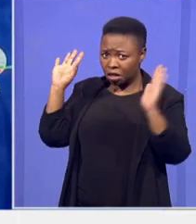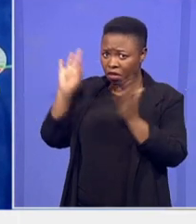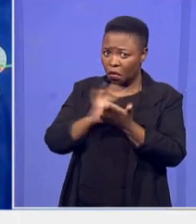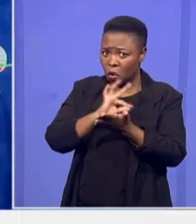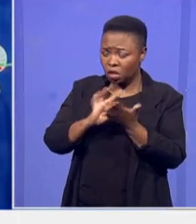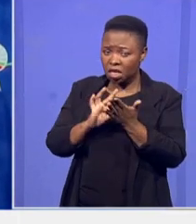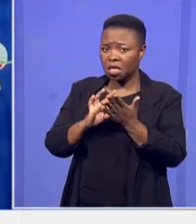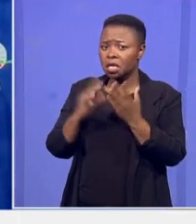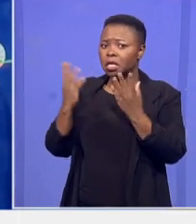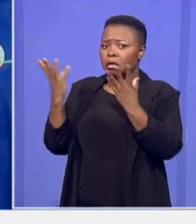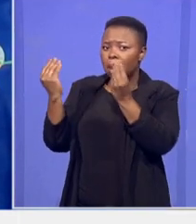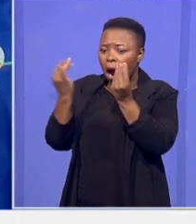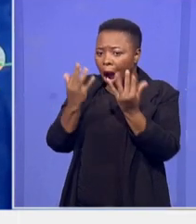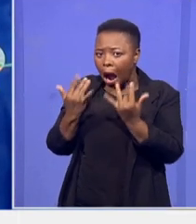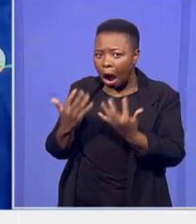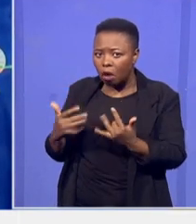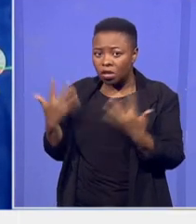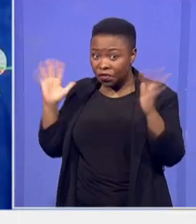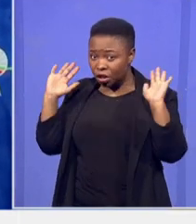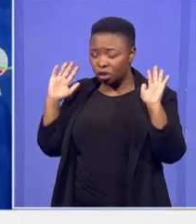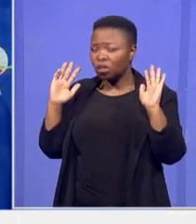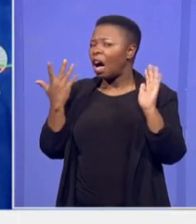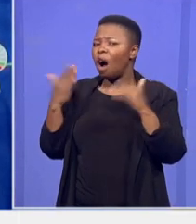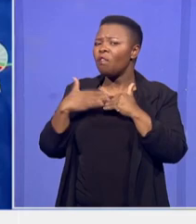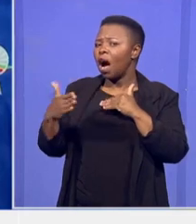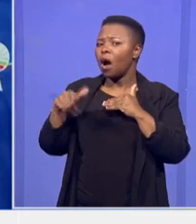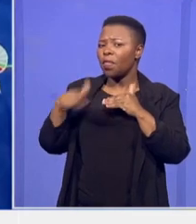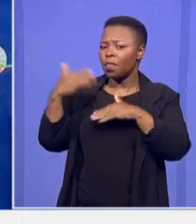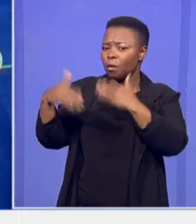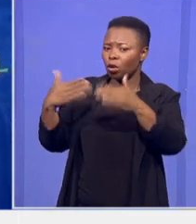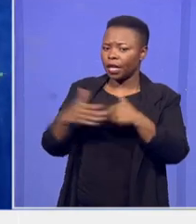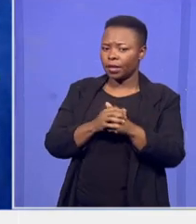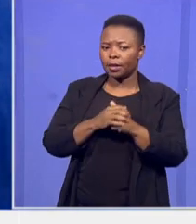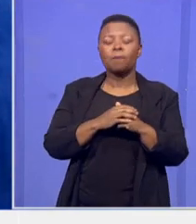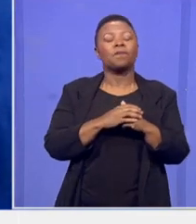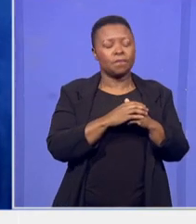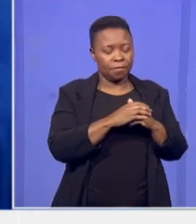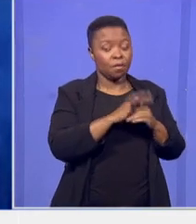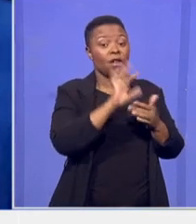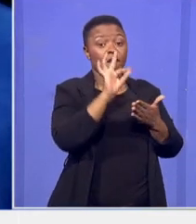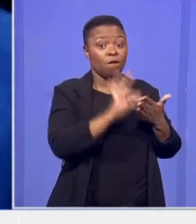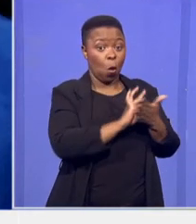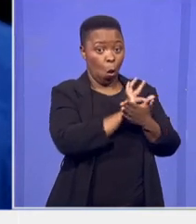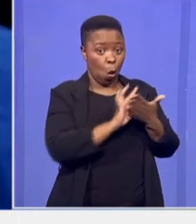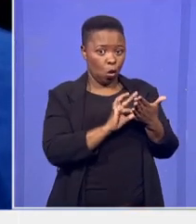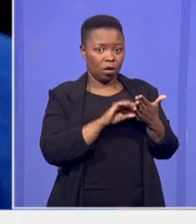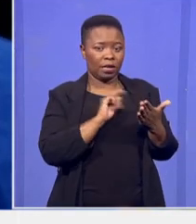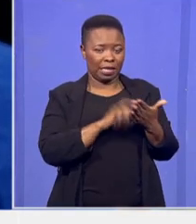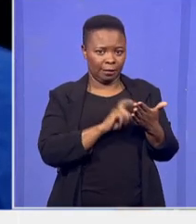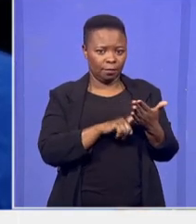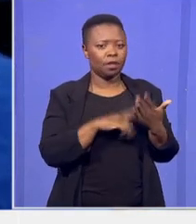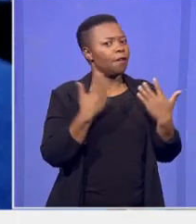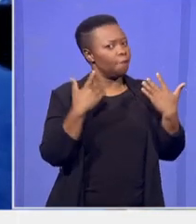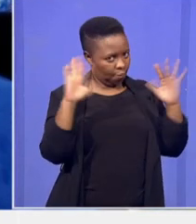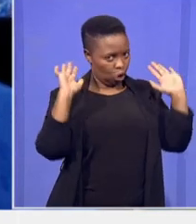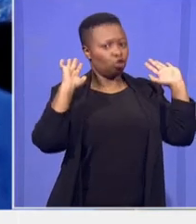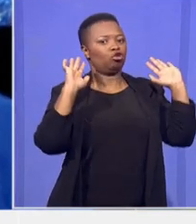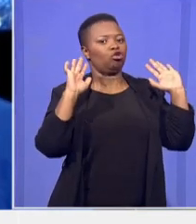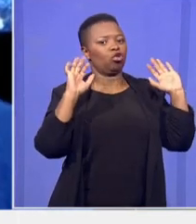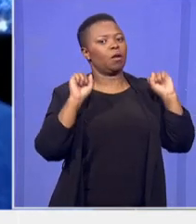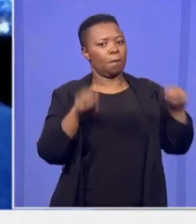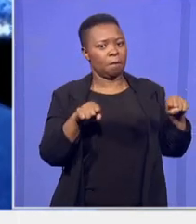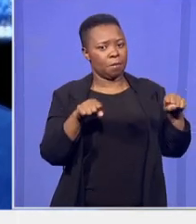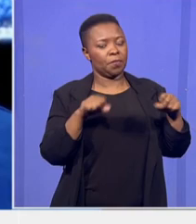counting already underway? How far are you with that process? Yeah, so voting has finished. The